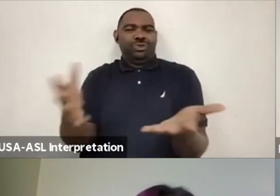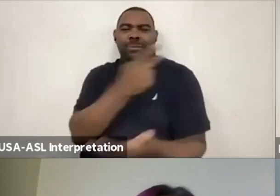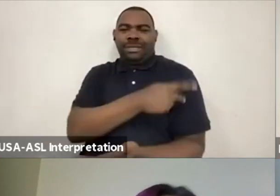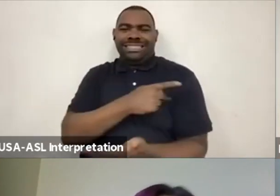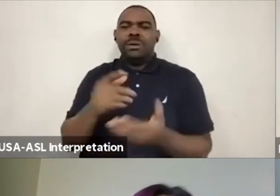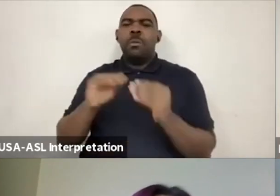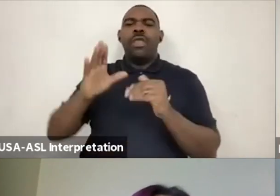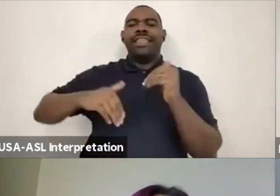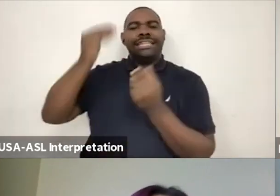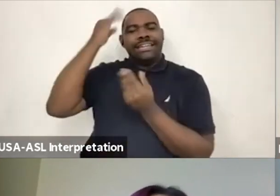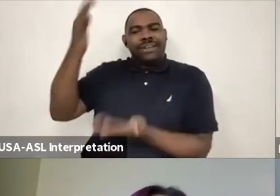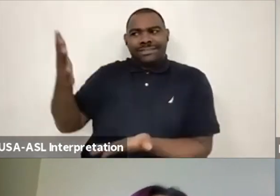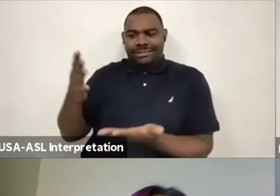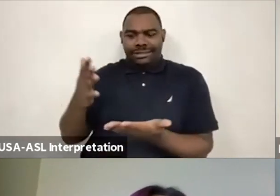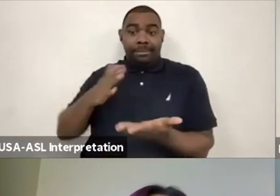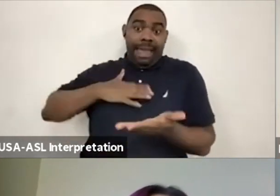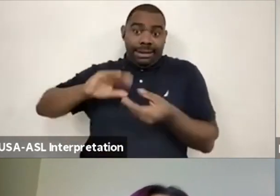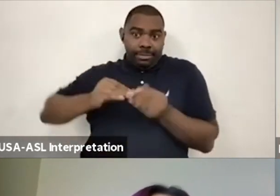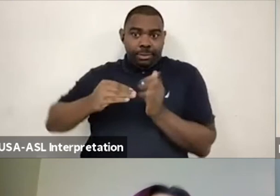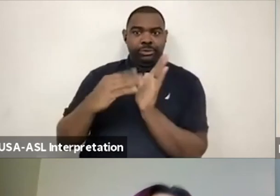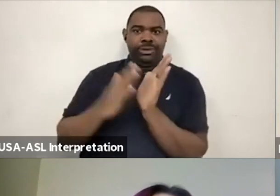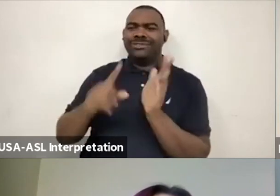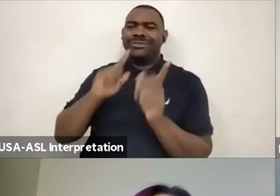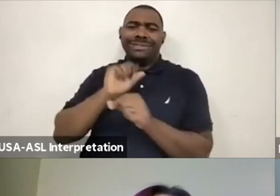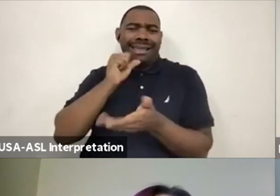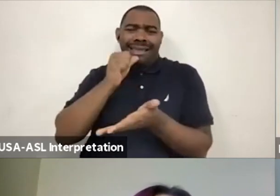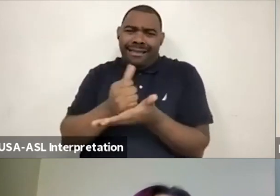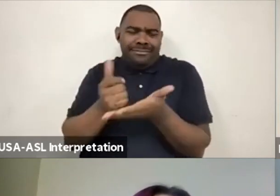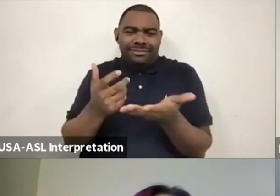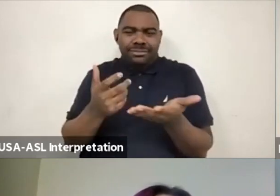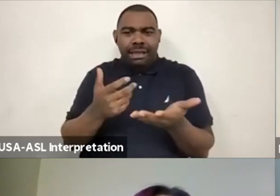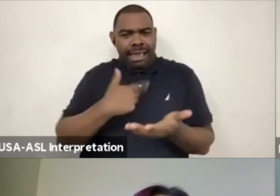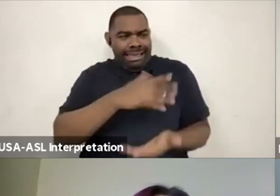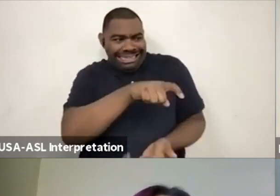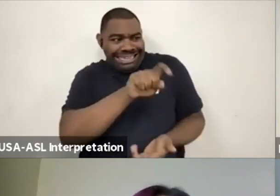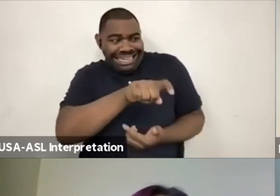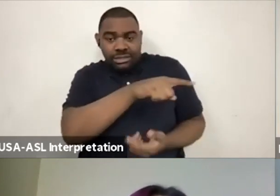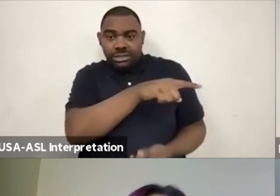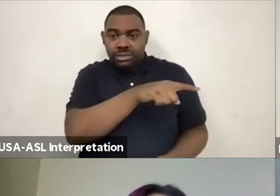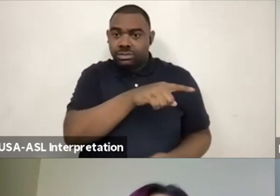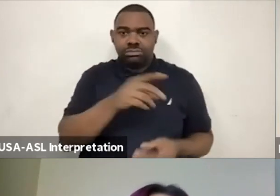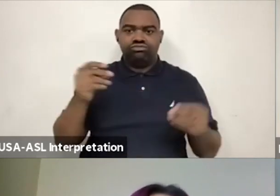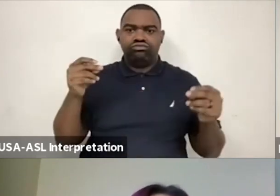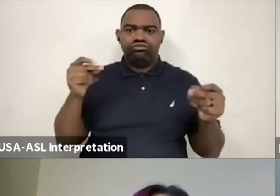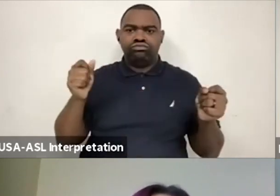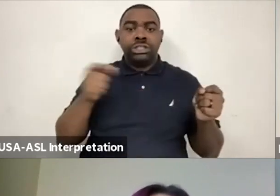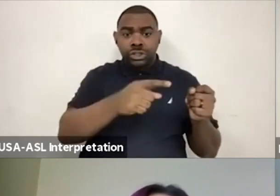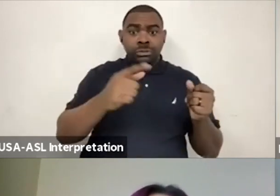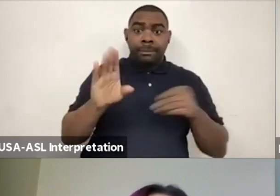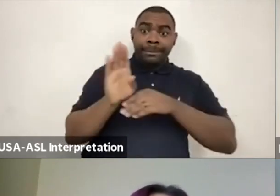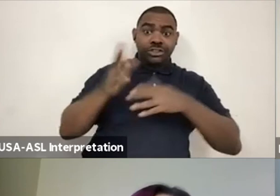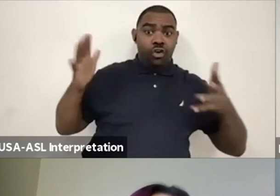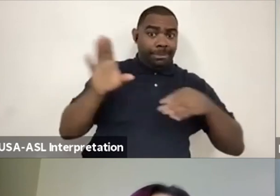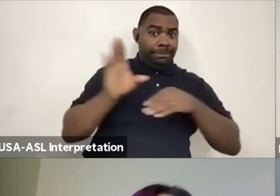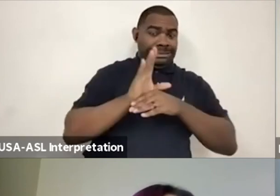and my contact information, because that's not really helpful. And, it's amazing how quickly, with all the things she has to do, she,